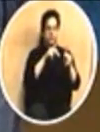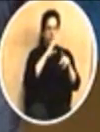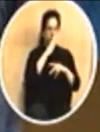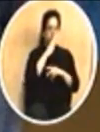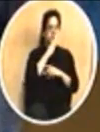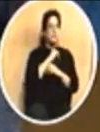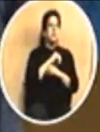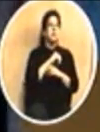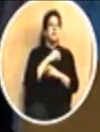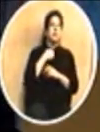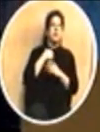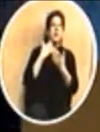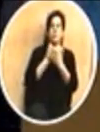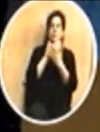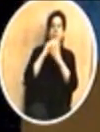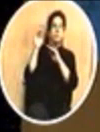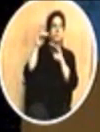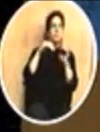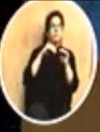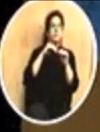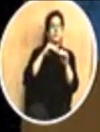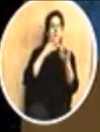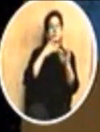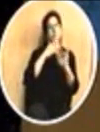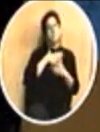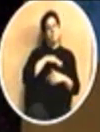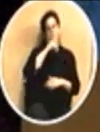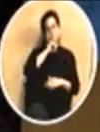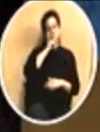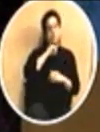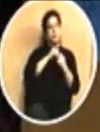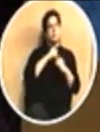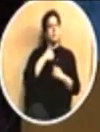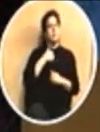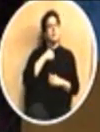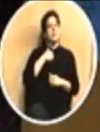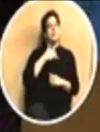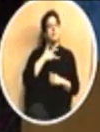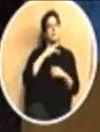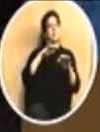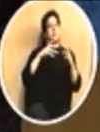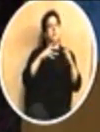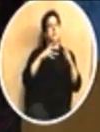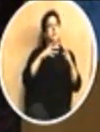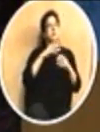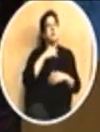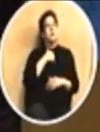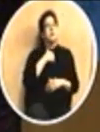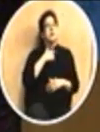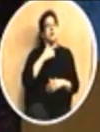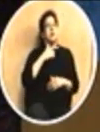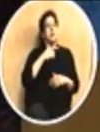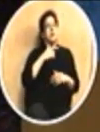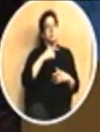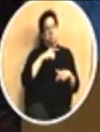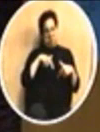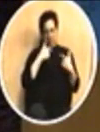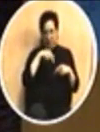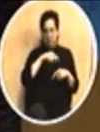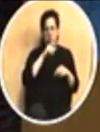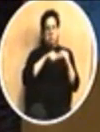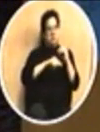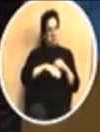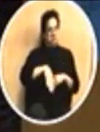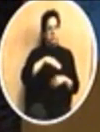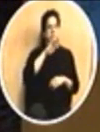I am a newcomer to all of this, so please bear with me. I might be a bit nervous. I am a lifelong resident of El Paso. I am